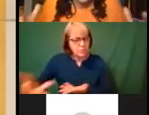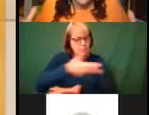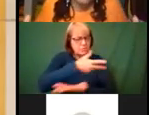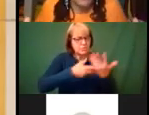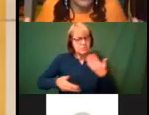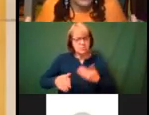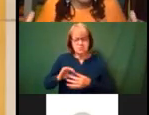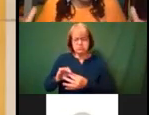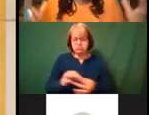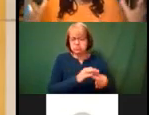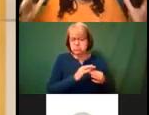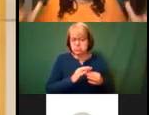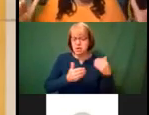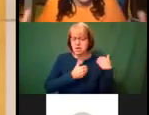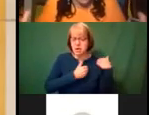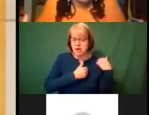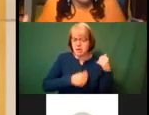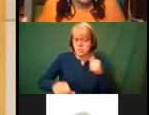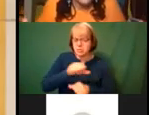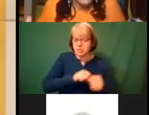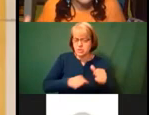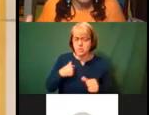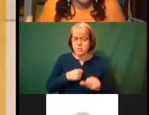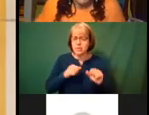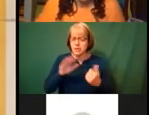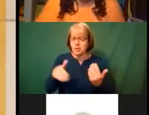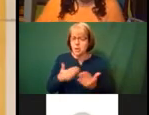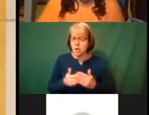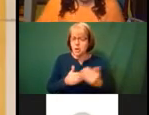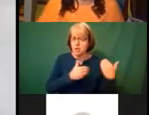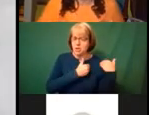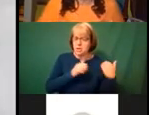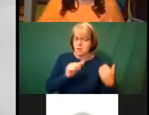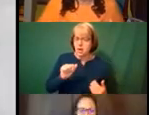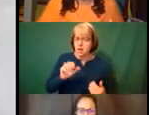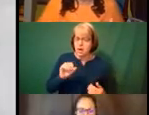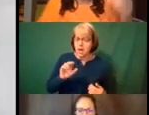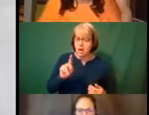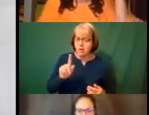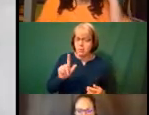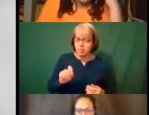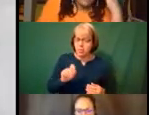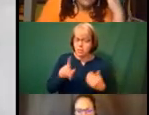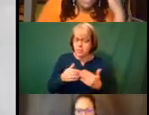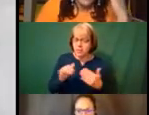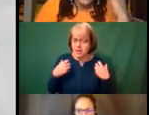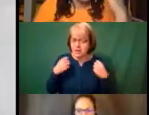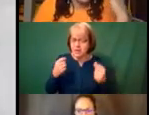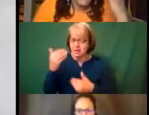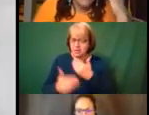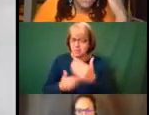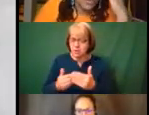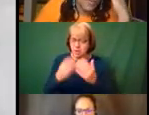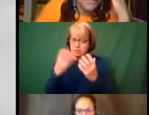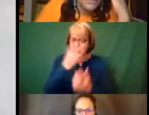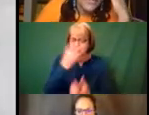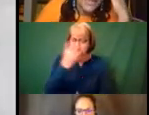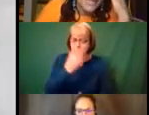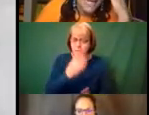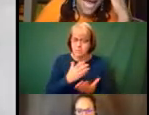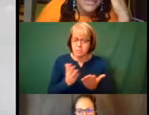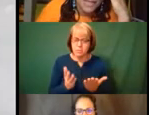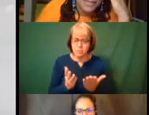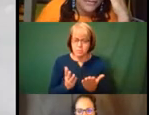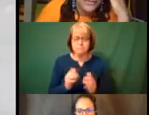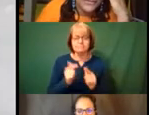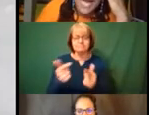be accountable. We can all be accountable in different ways about that. Okay, I won't say much more about this, but somebody